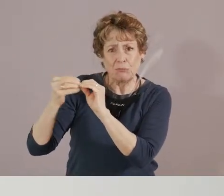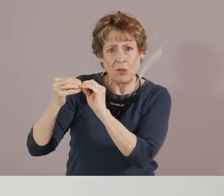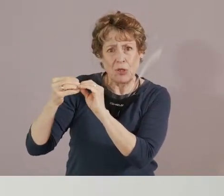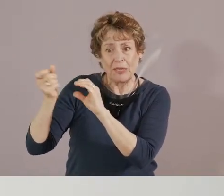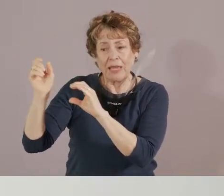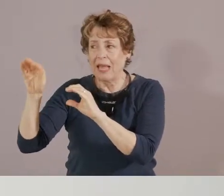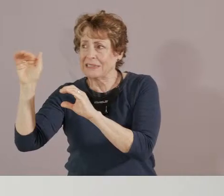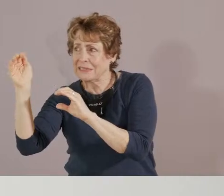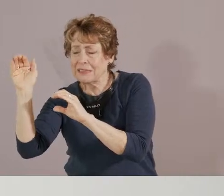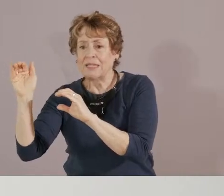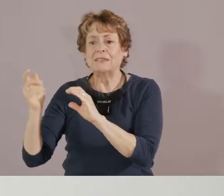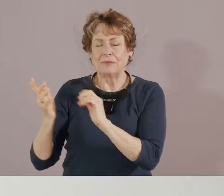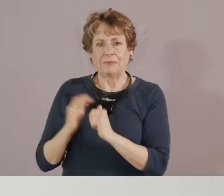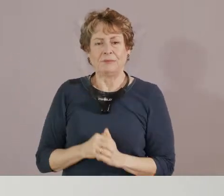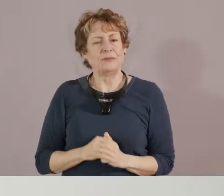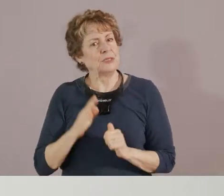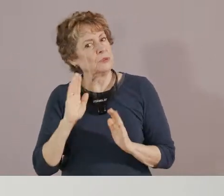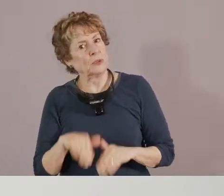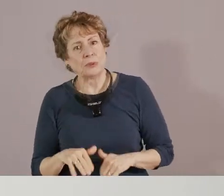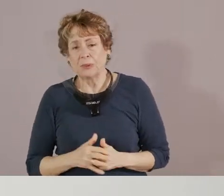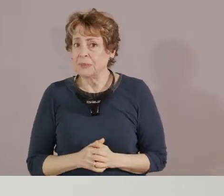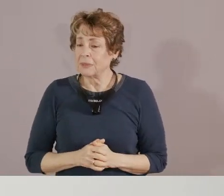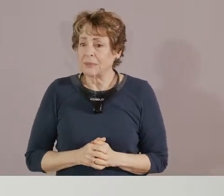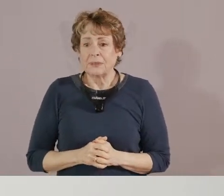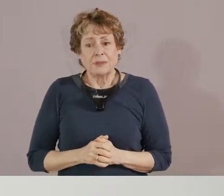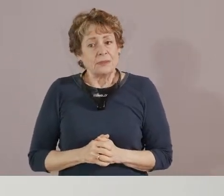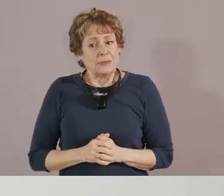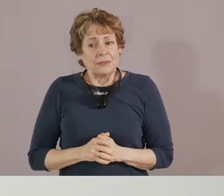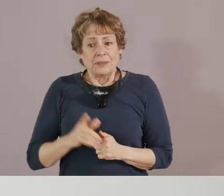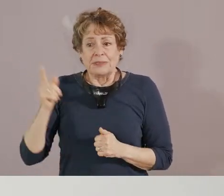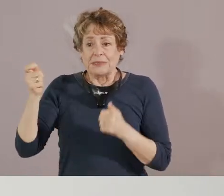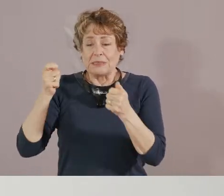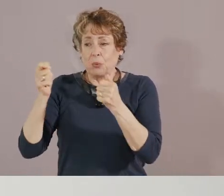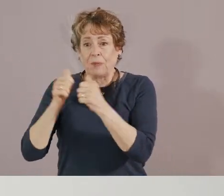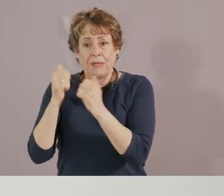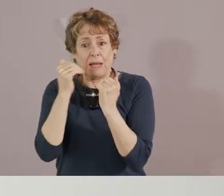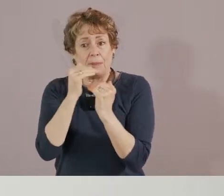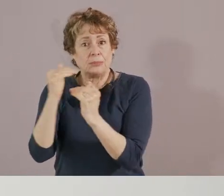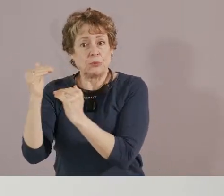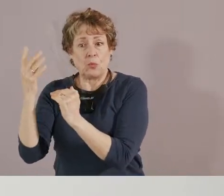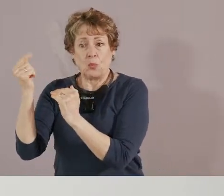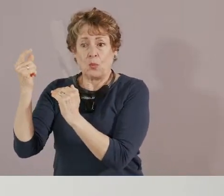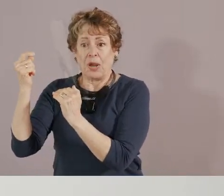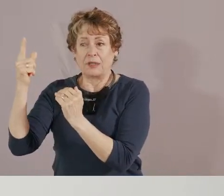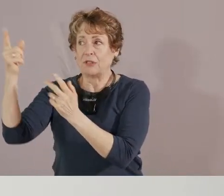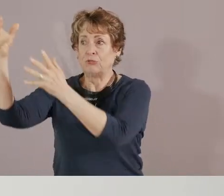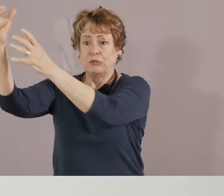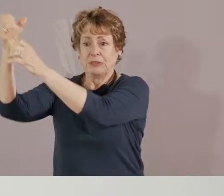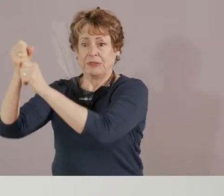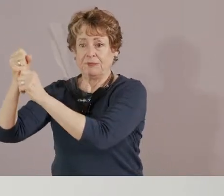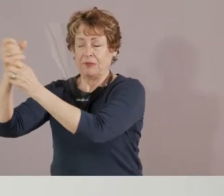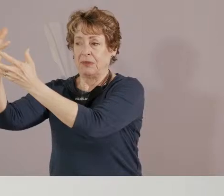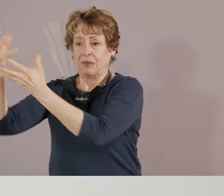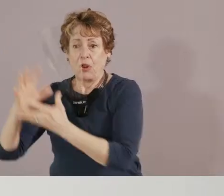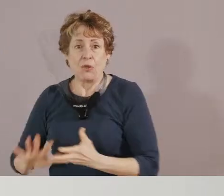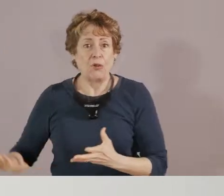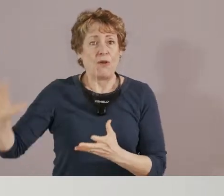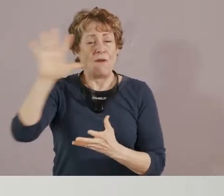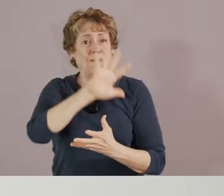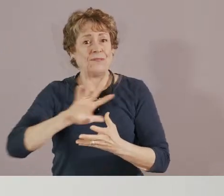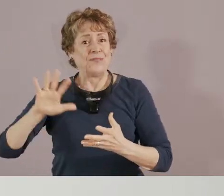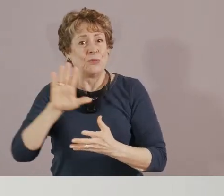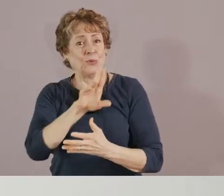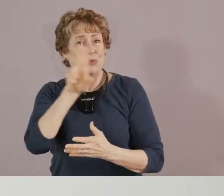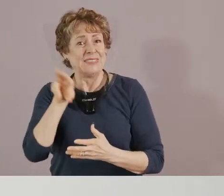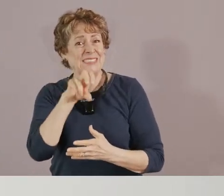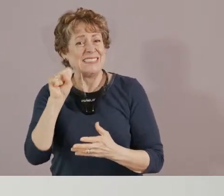site. I just think that they're dealing with vaccine limitations across the country, but it is something that we are strongly advocating